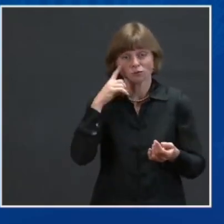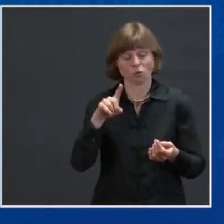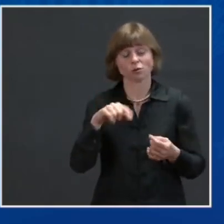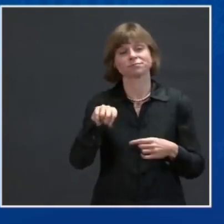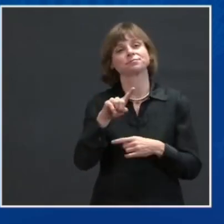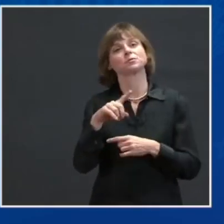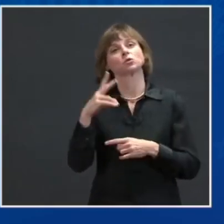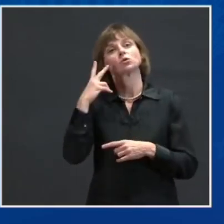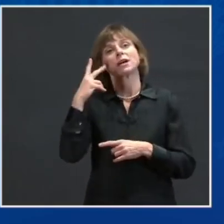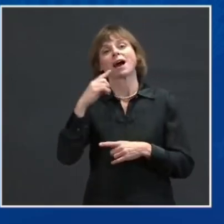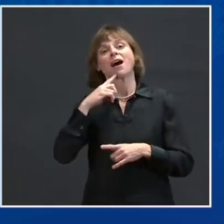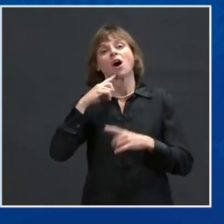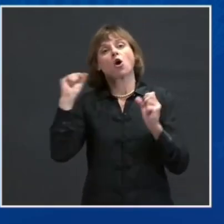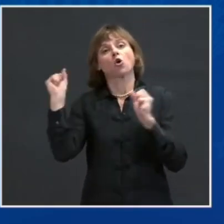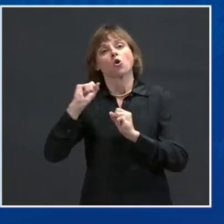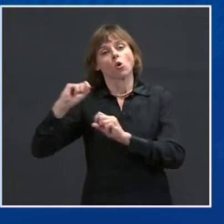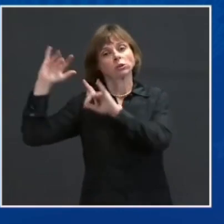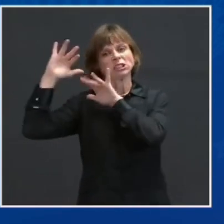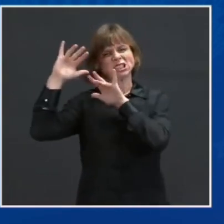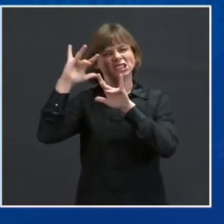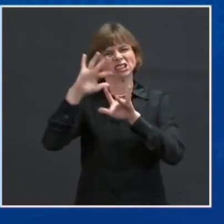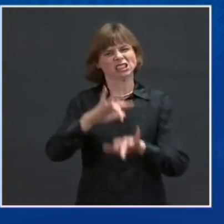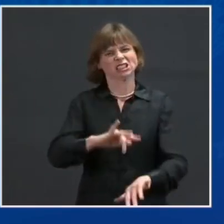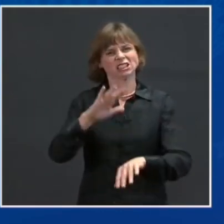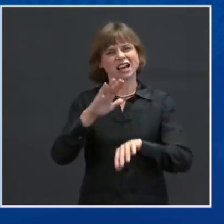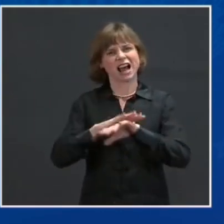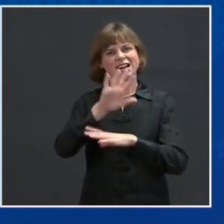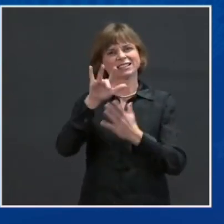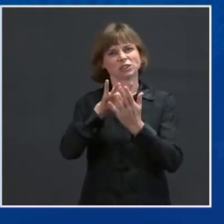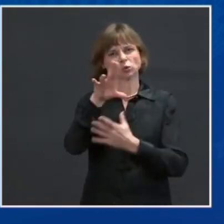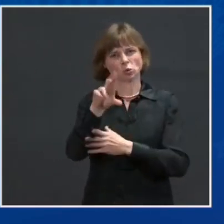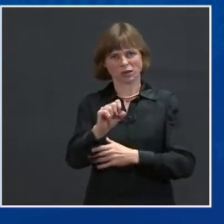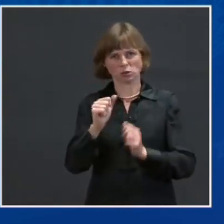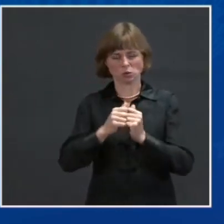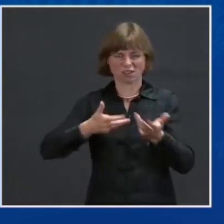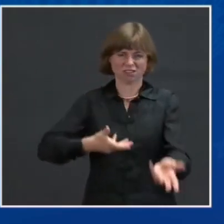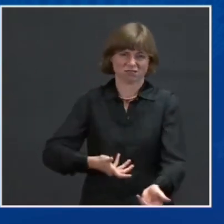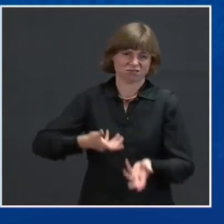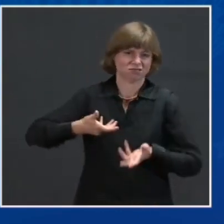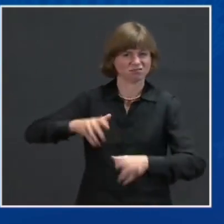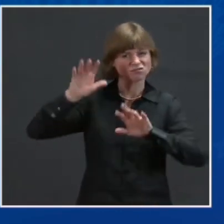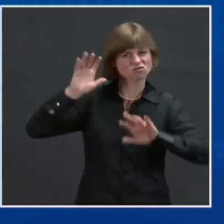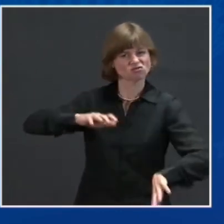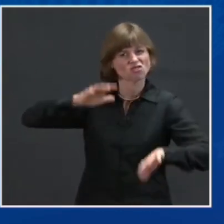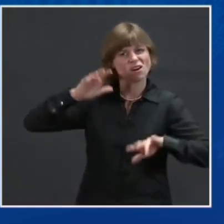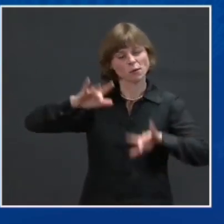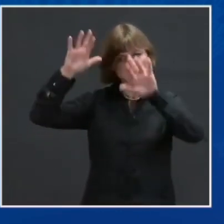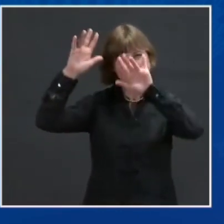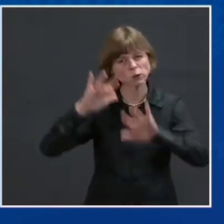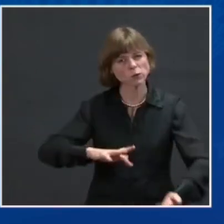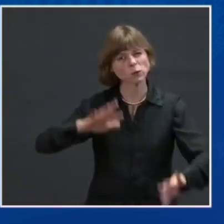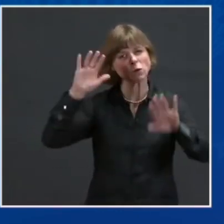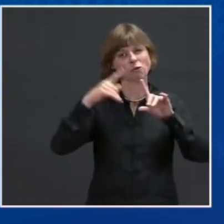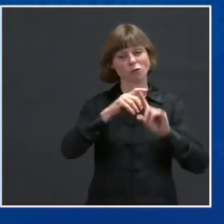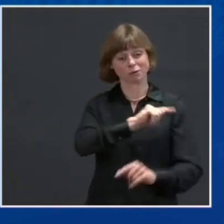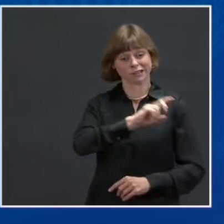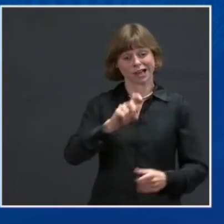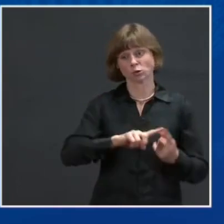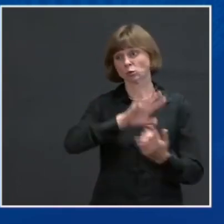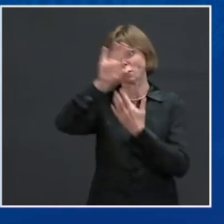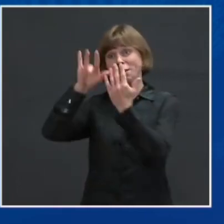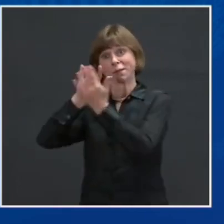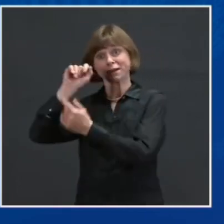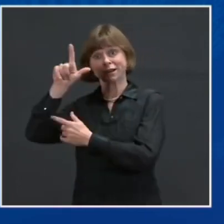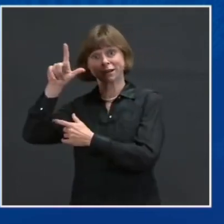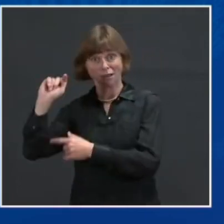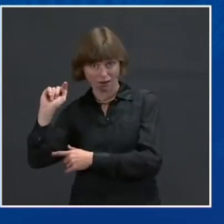impacted the central United States this weekend, bringing freezing rain, sleet, and snow from Texas to the mid-Atlantic. On Saturday night, Texas